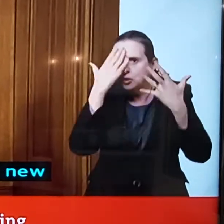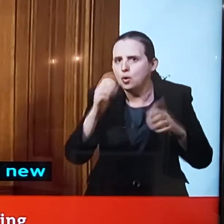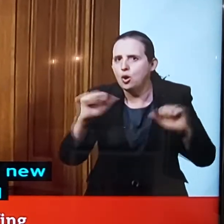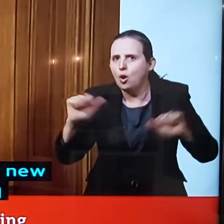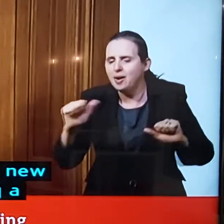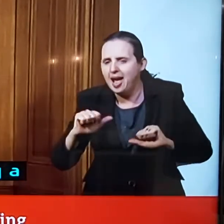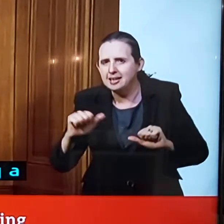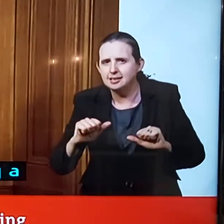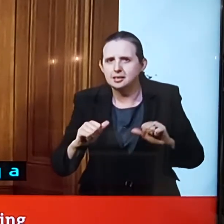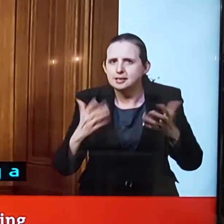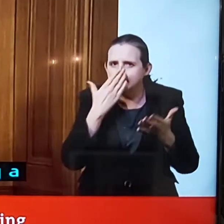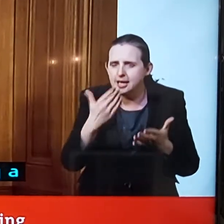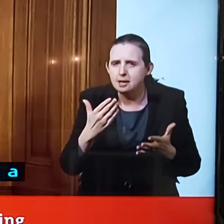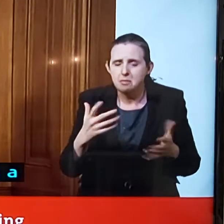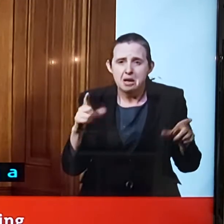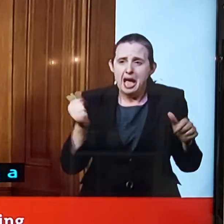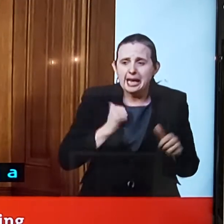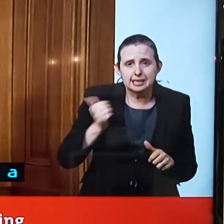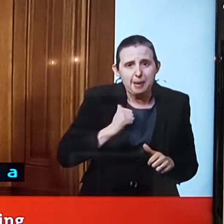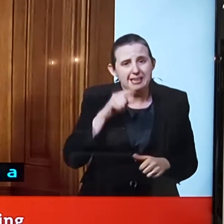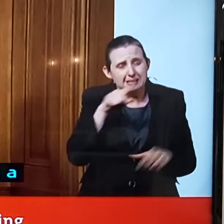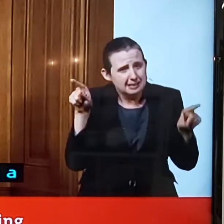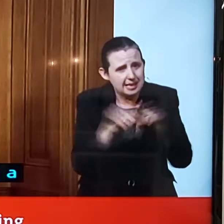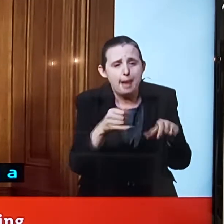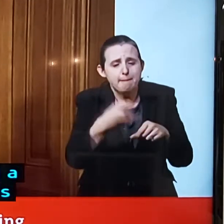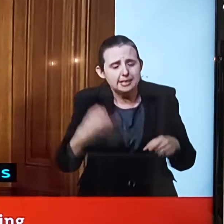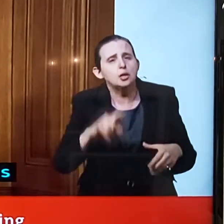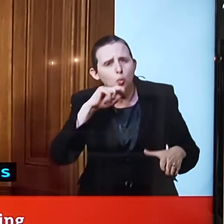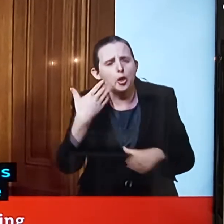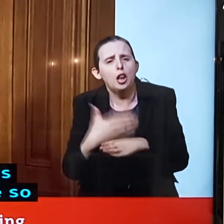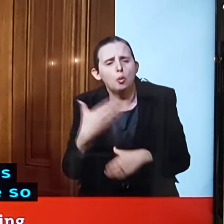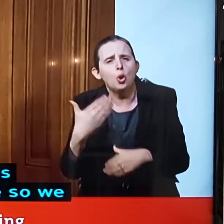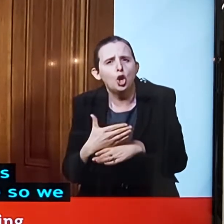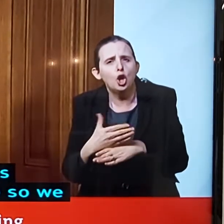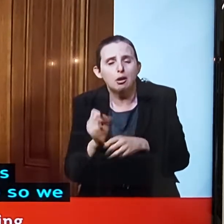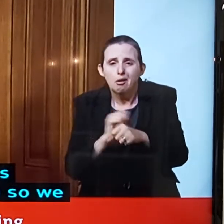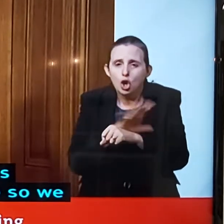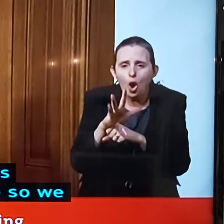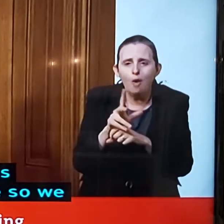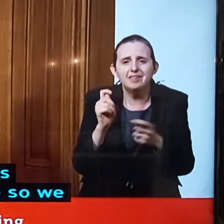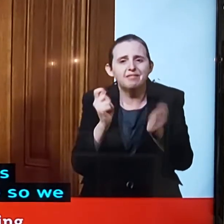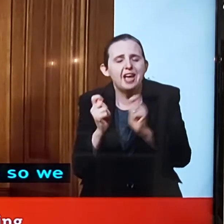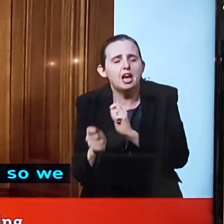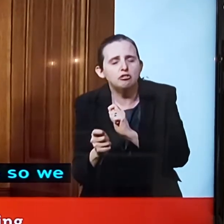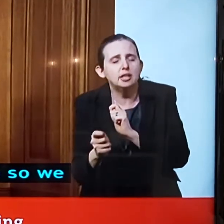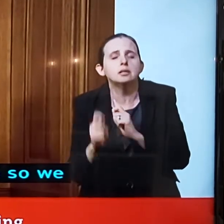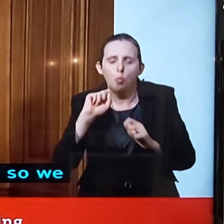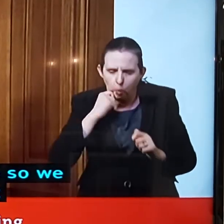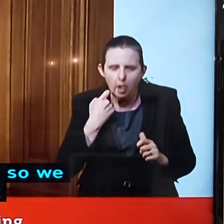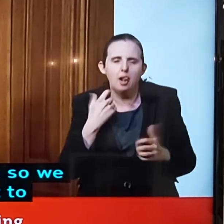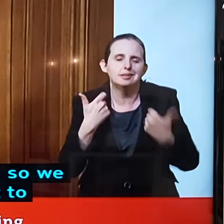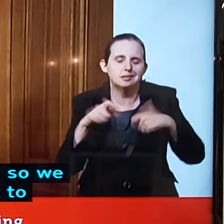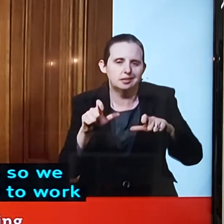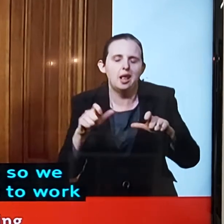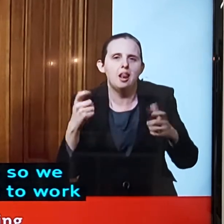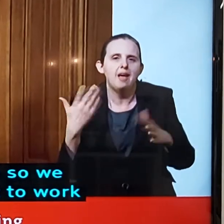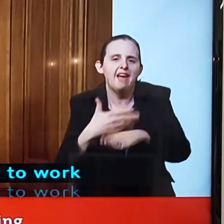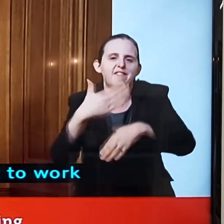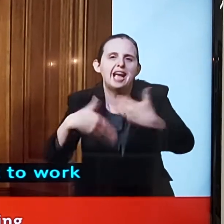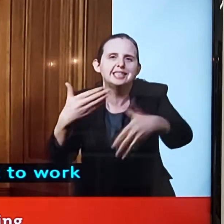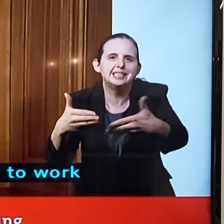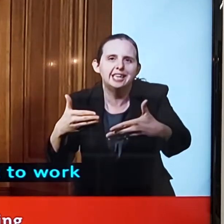expect dexamethasone to work perfectly, because this is about reducing your own immune response and calming that down so that your